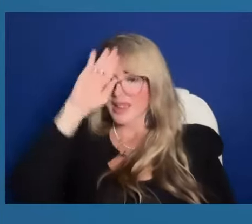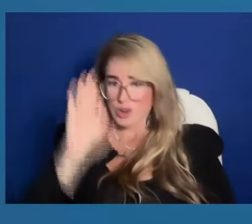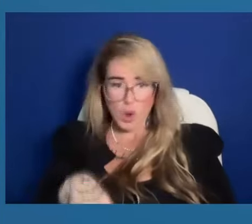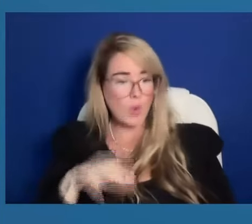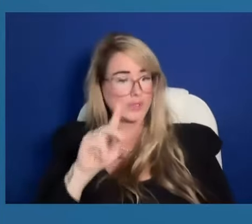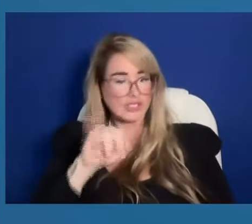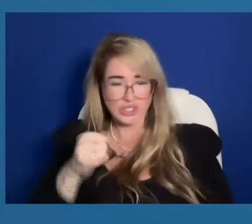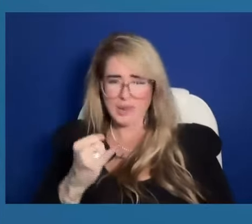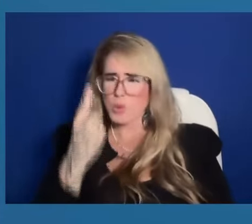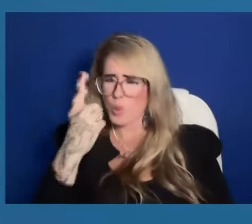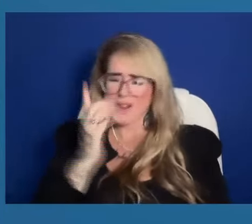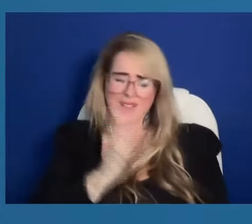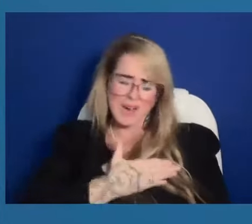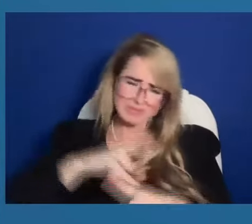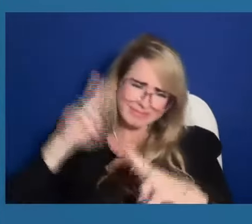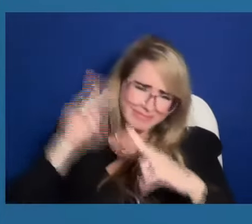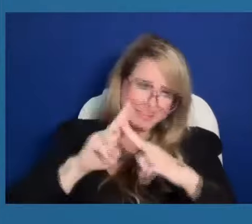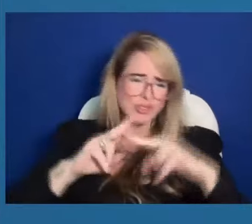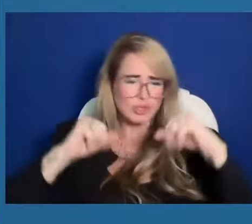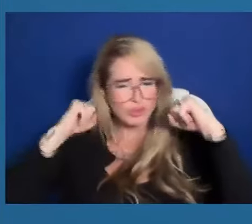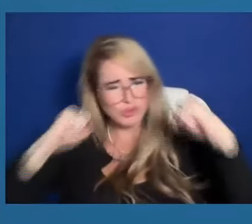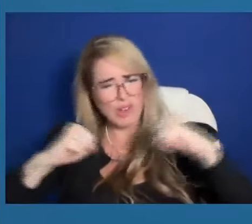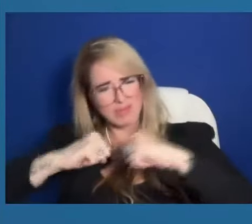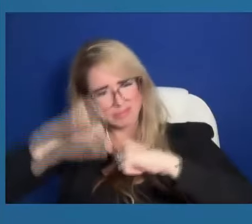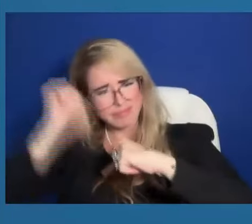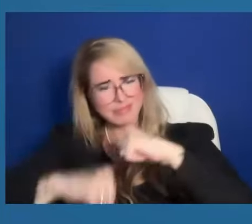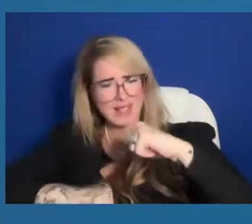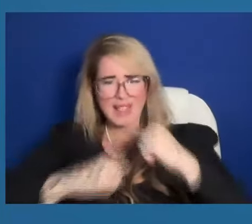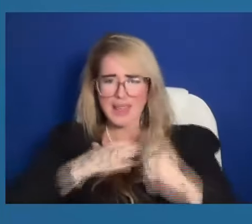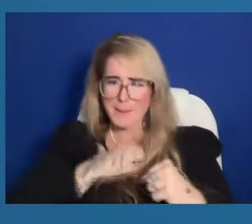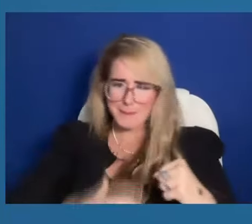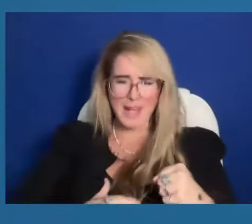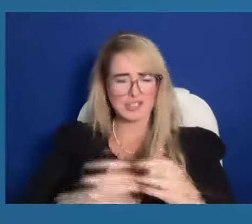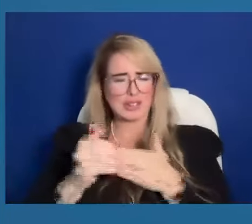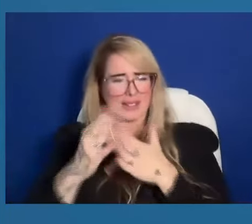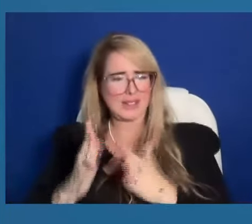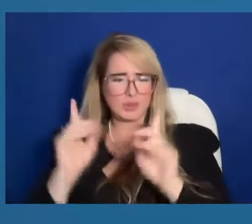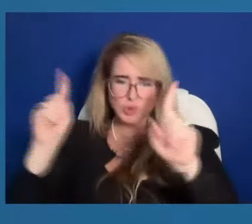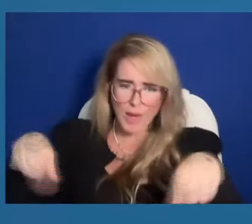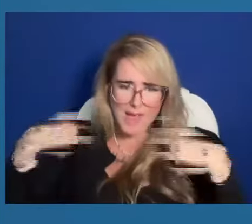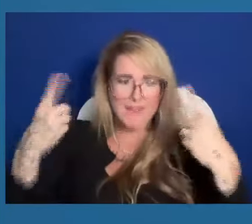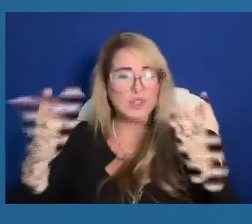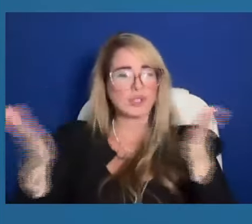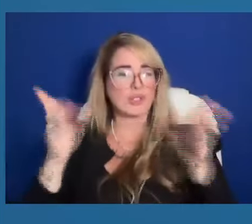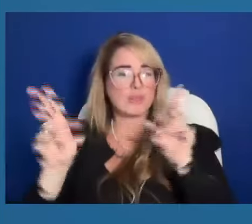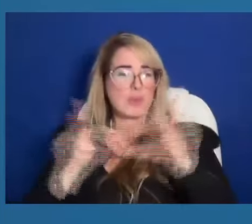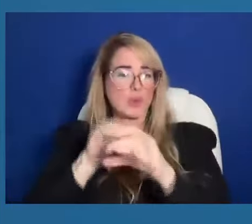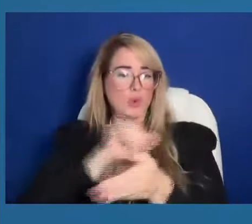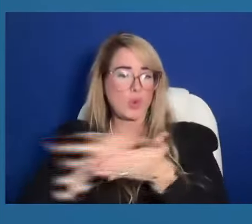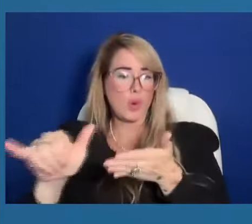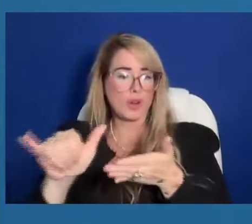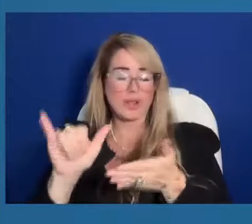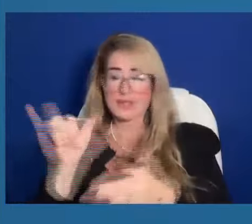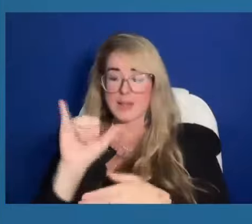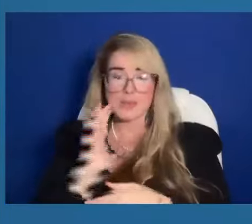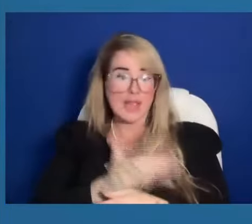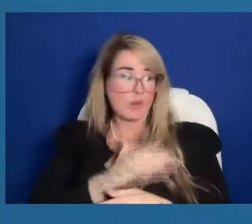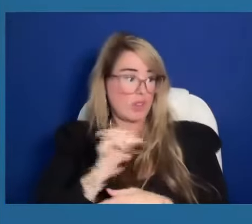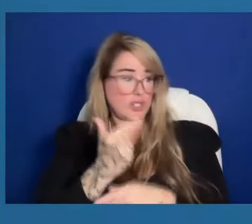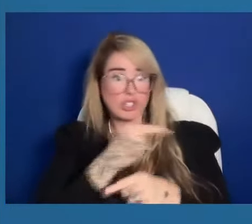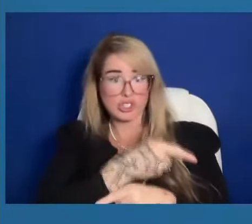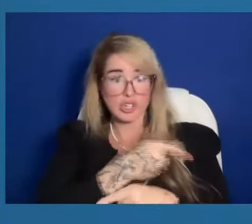our most courageous, fearless, and compassionate leaders to ever serve the people of New York. And as our Attorney General, she has been